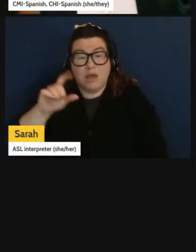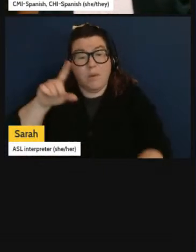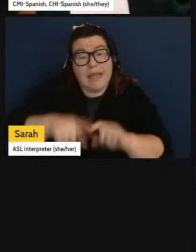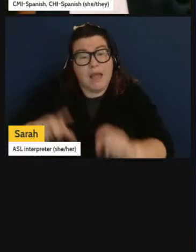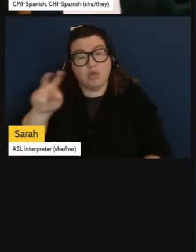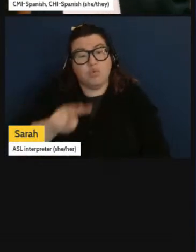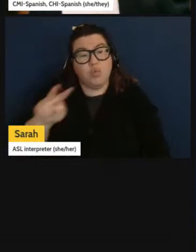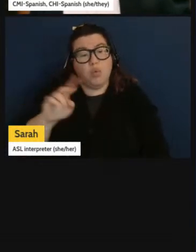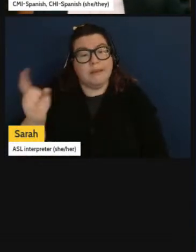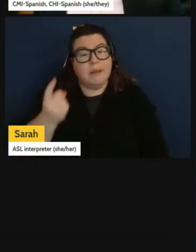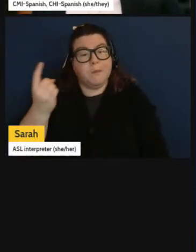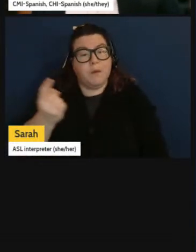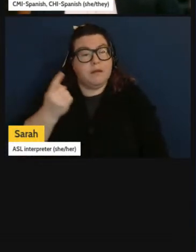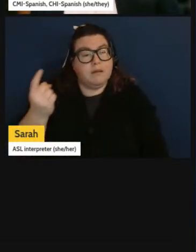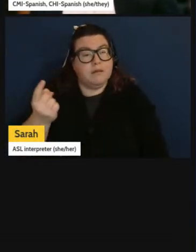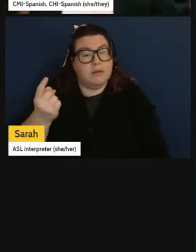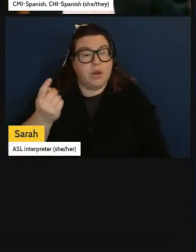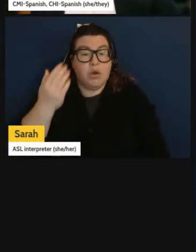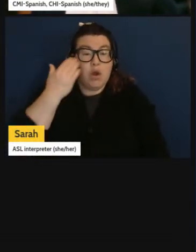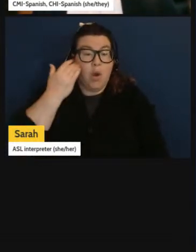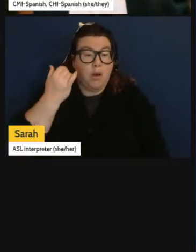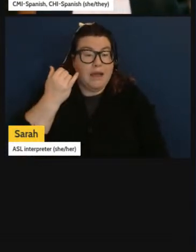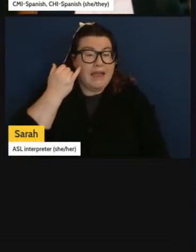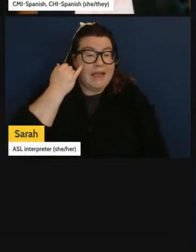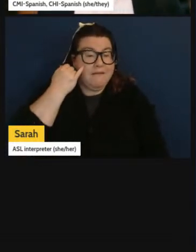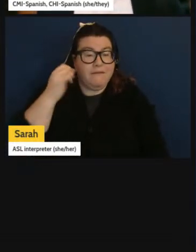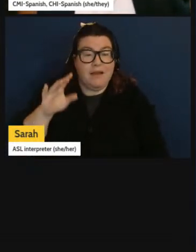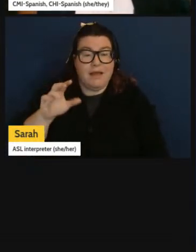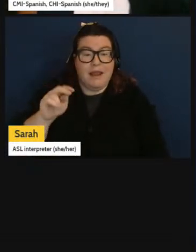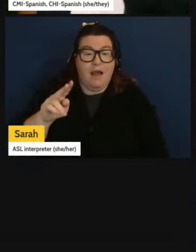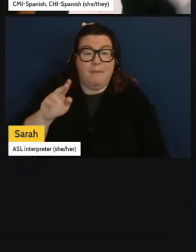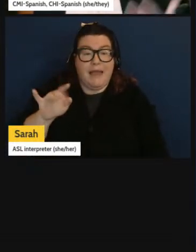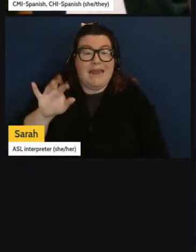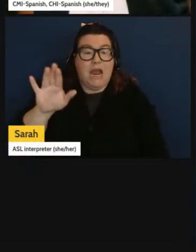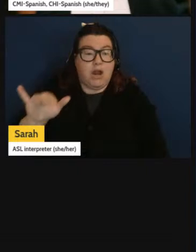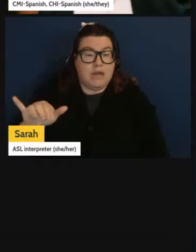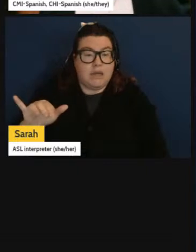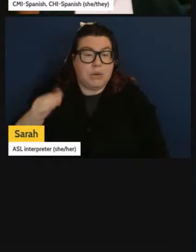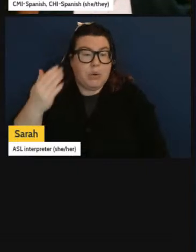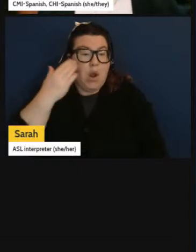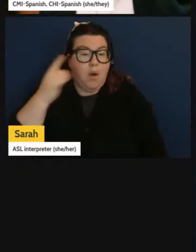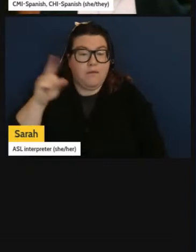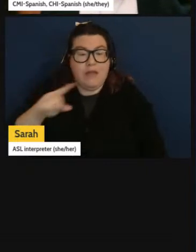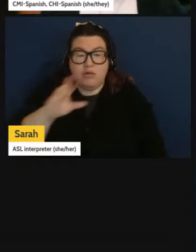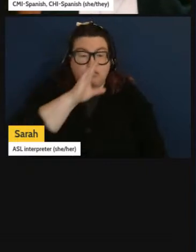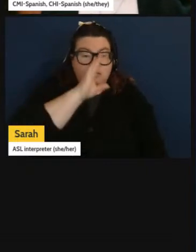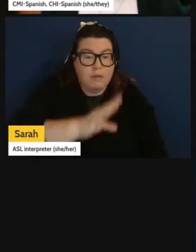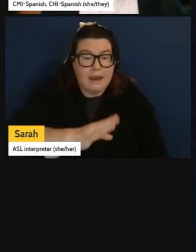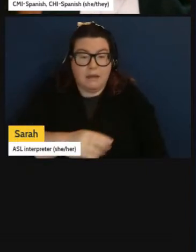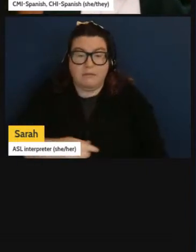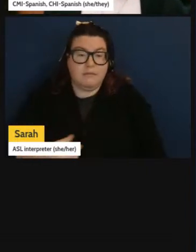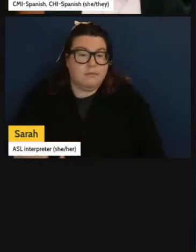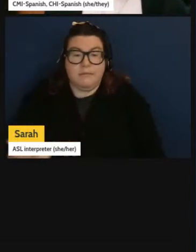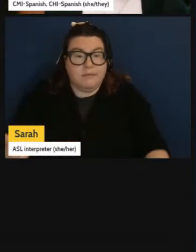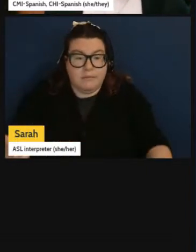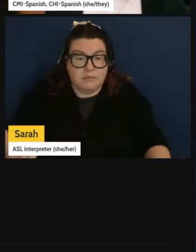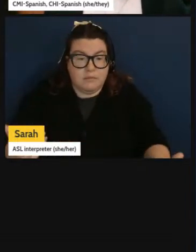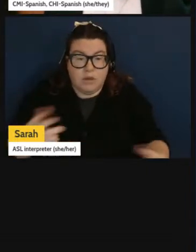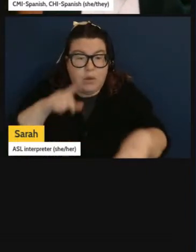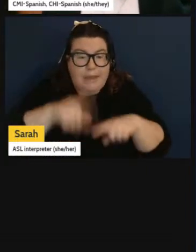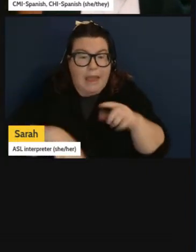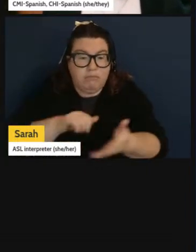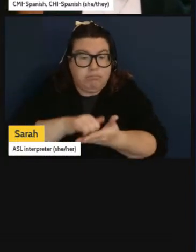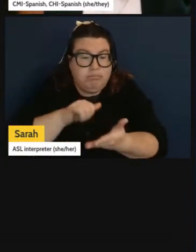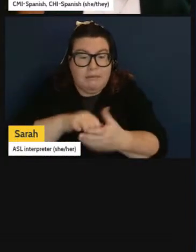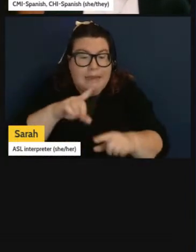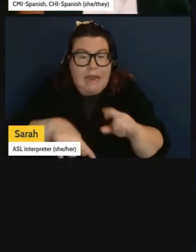and know whether they're non-binary, know whether they're heterosexual, right? You can't look at